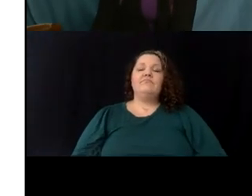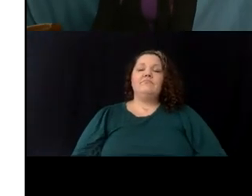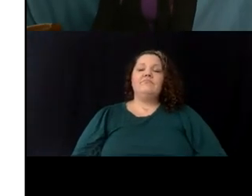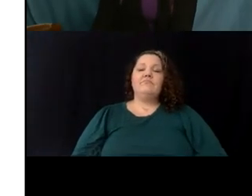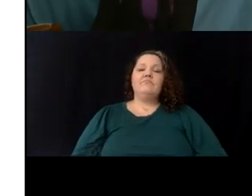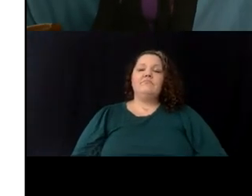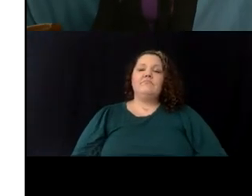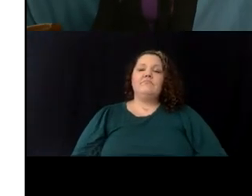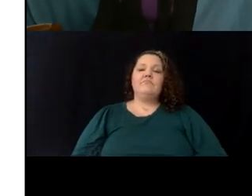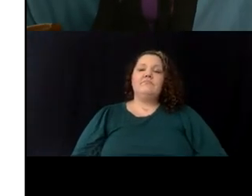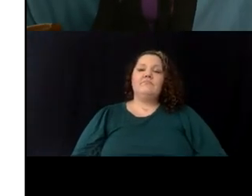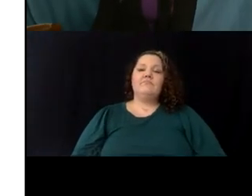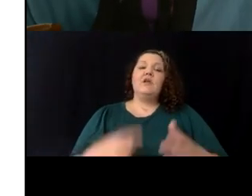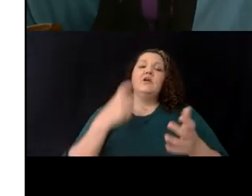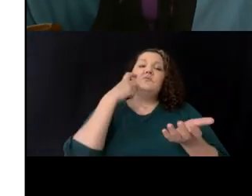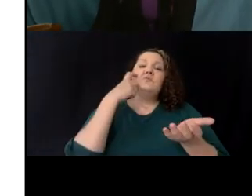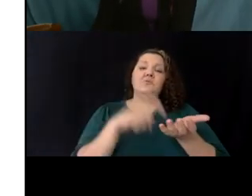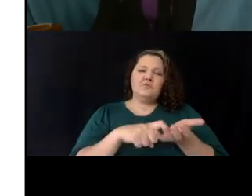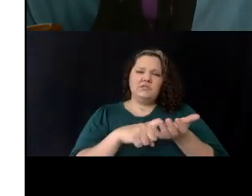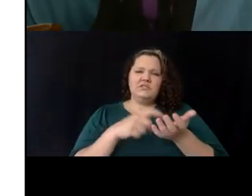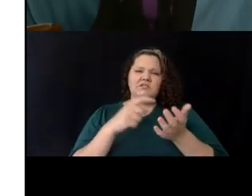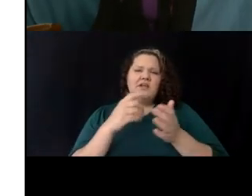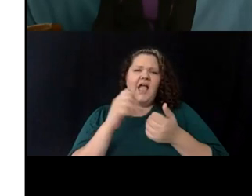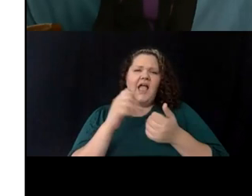a light gray background.